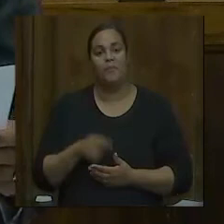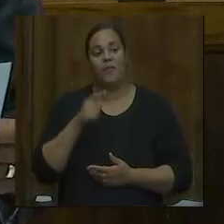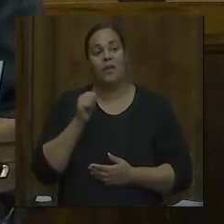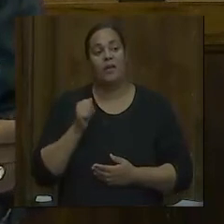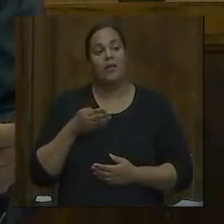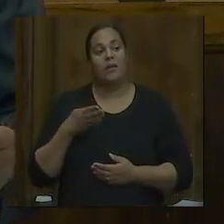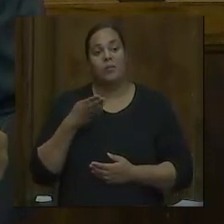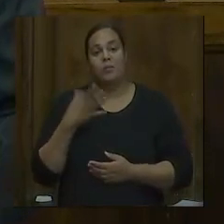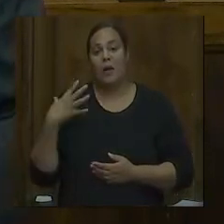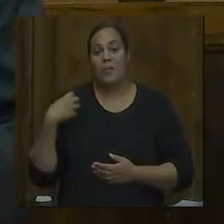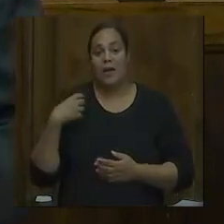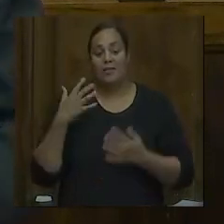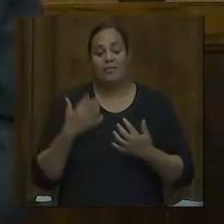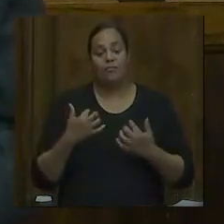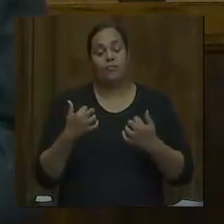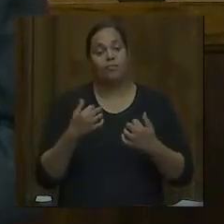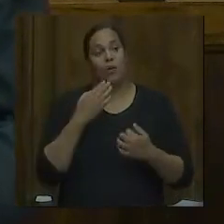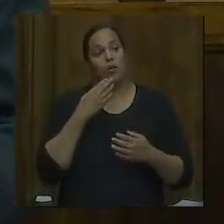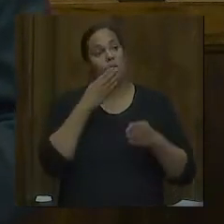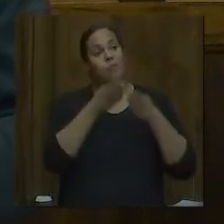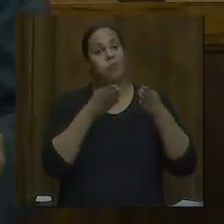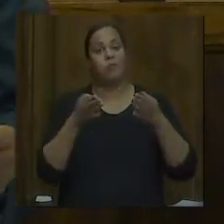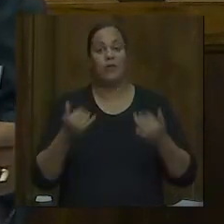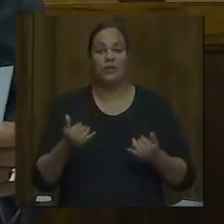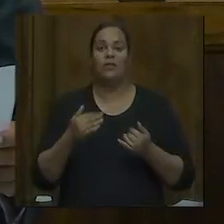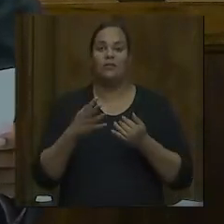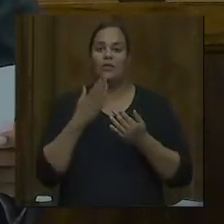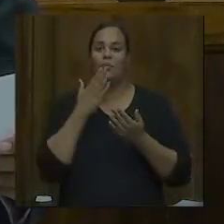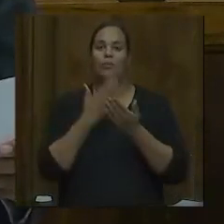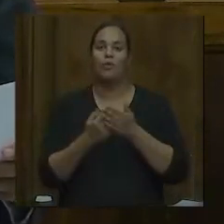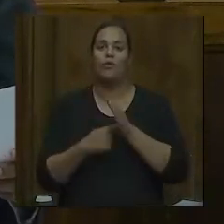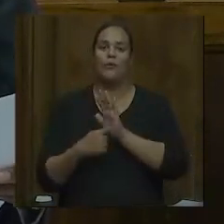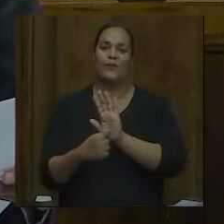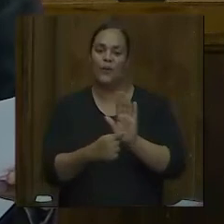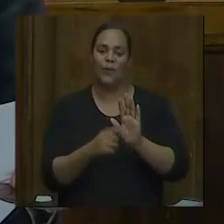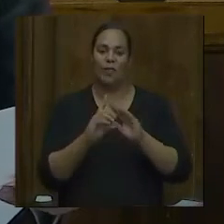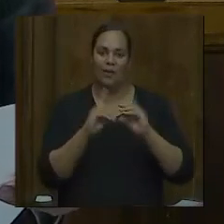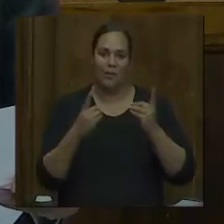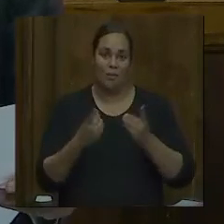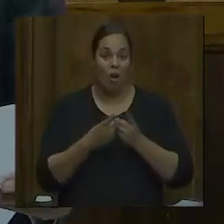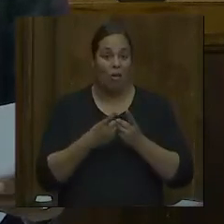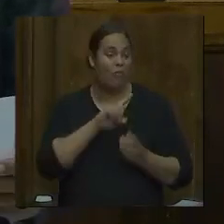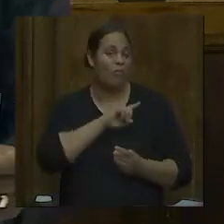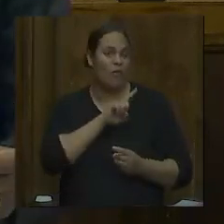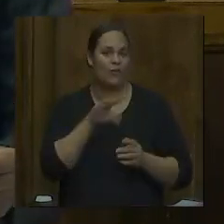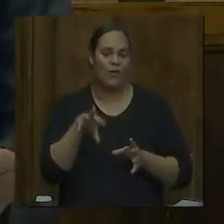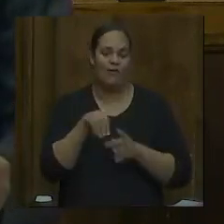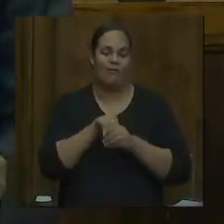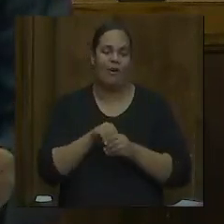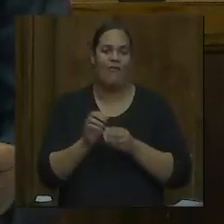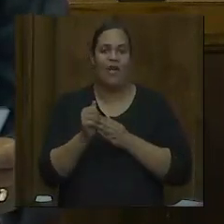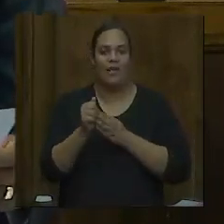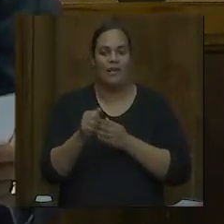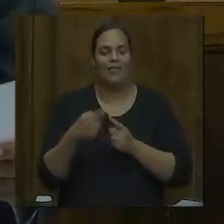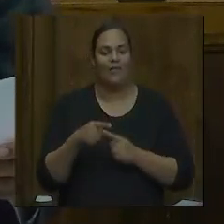the presence of the audience here today, is testimony of the department's involvement and the leadership